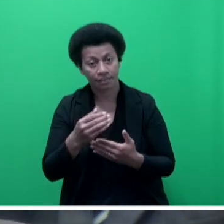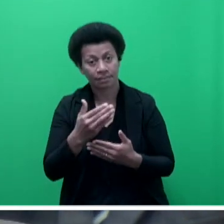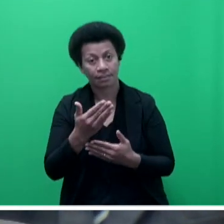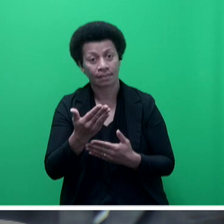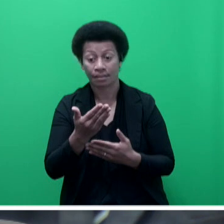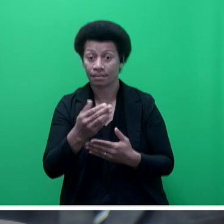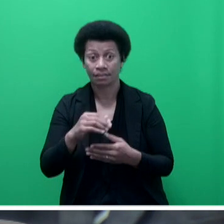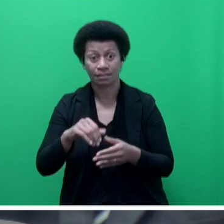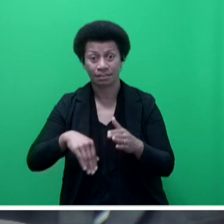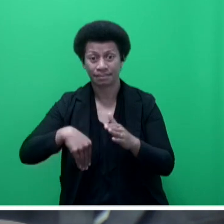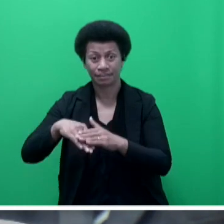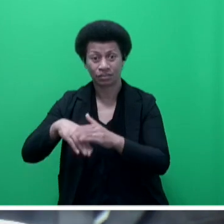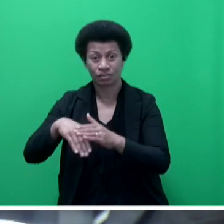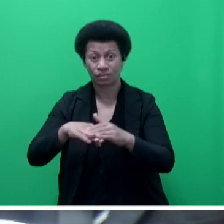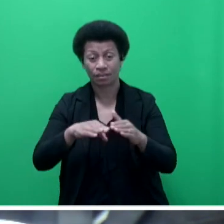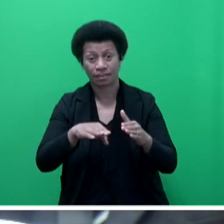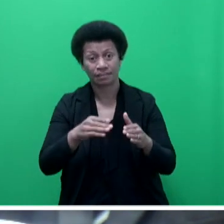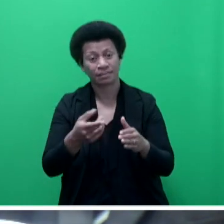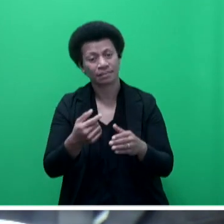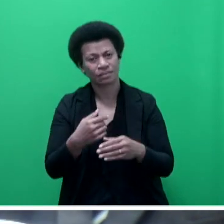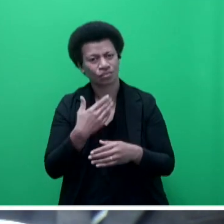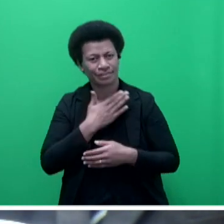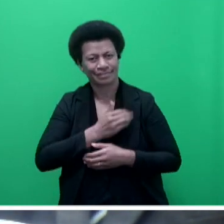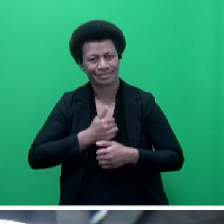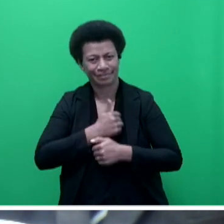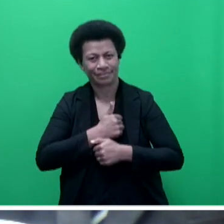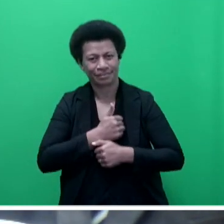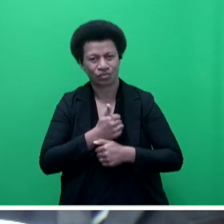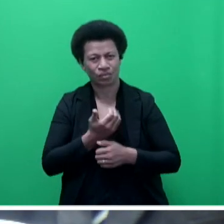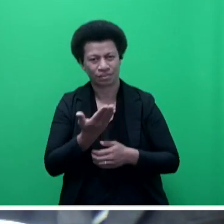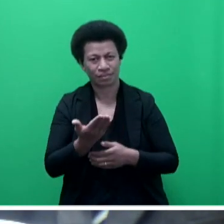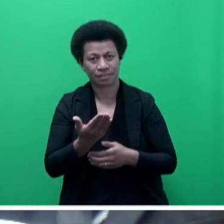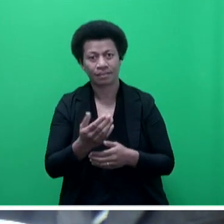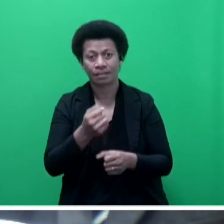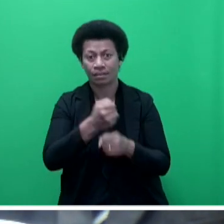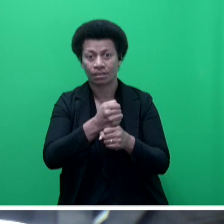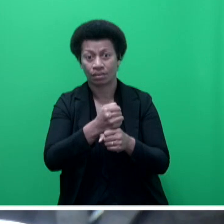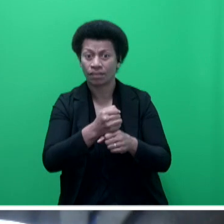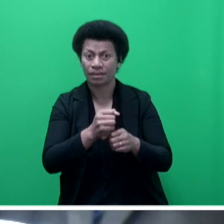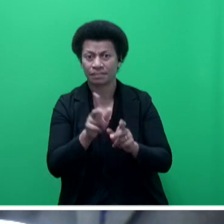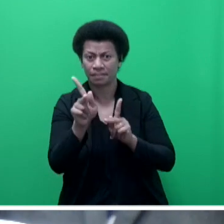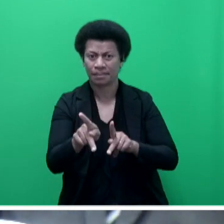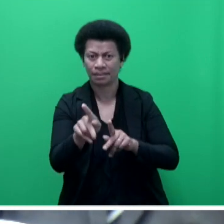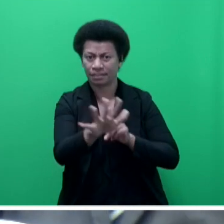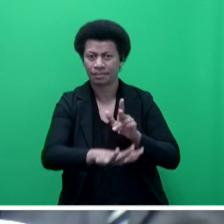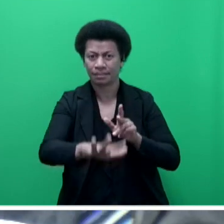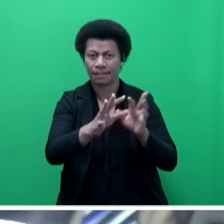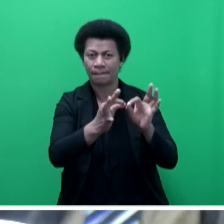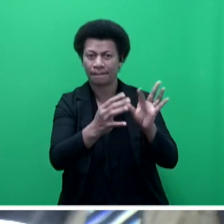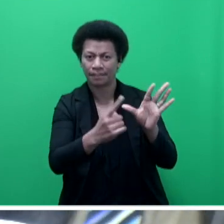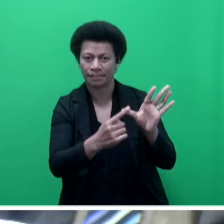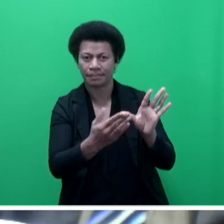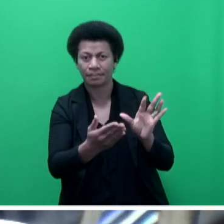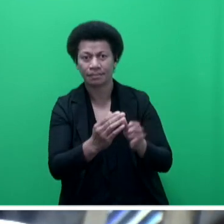to many soccer fans locally and internationally. Govind Park has hosted many soccer events, catering more